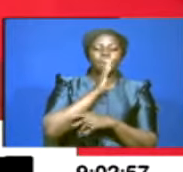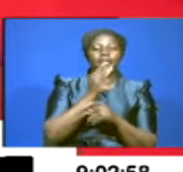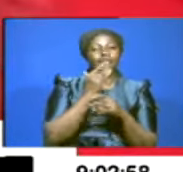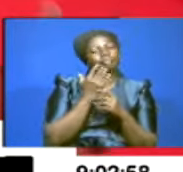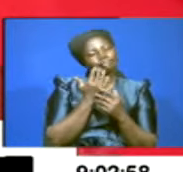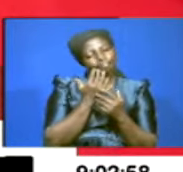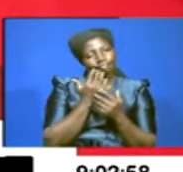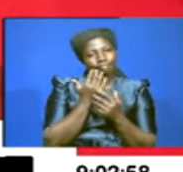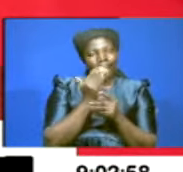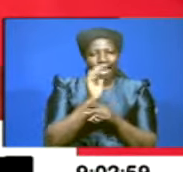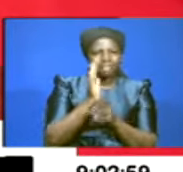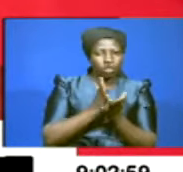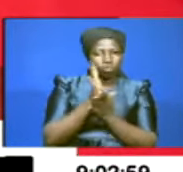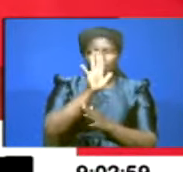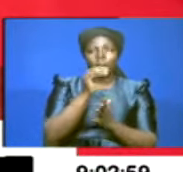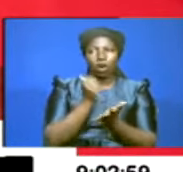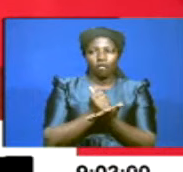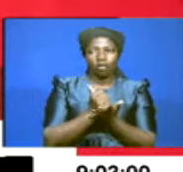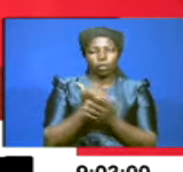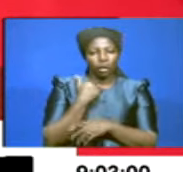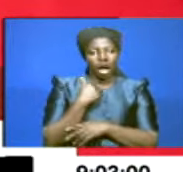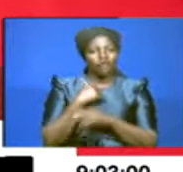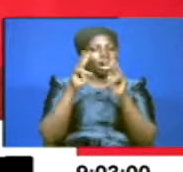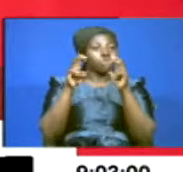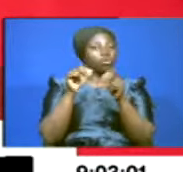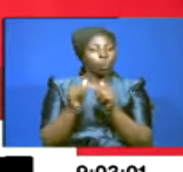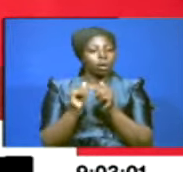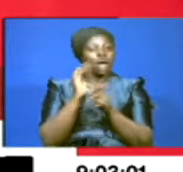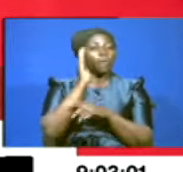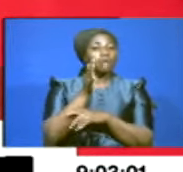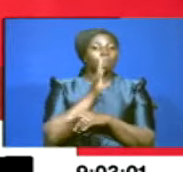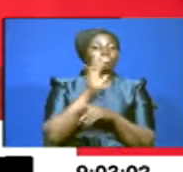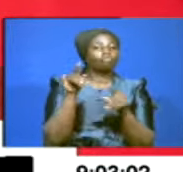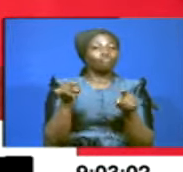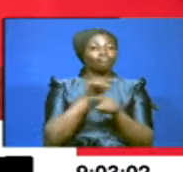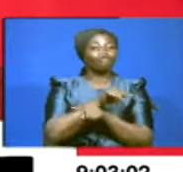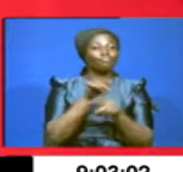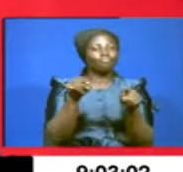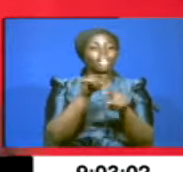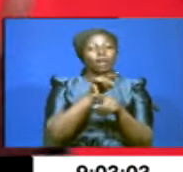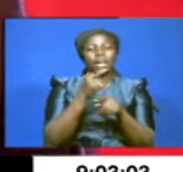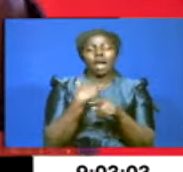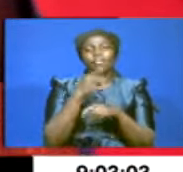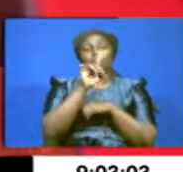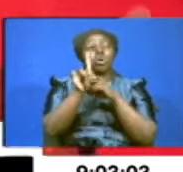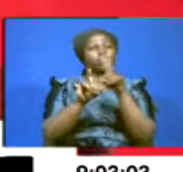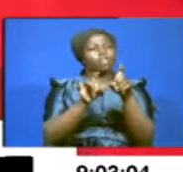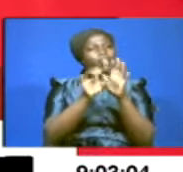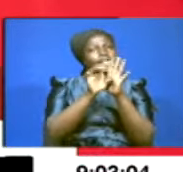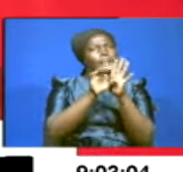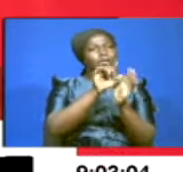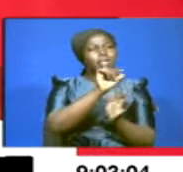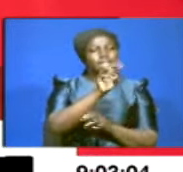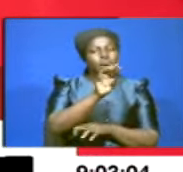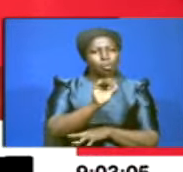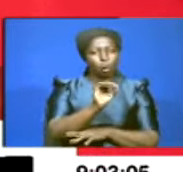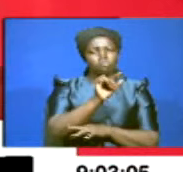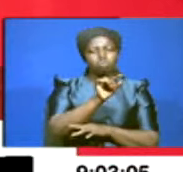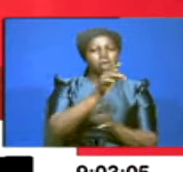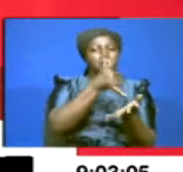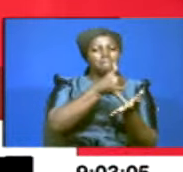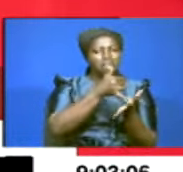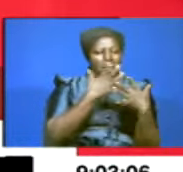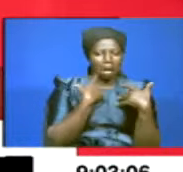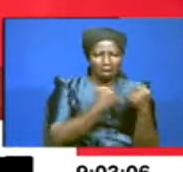There are issues that will be cross-cutting. There's a question that could be asked, for instance, that question on GMO that will touch on health, that will touch